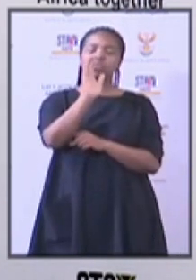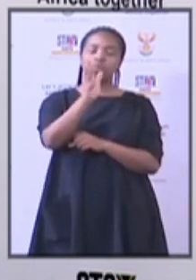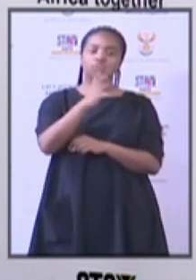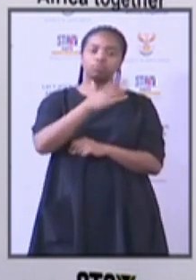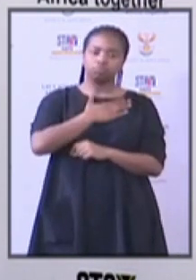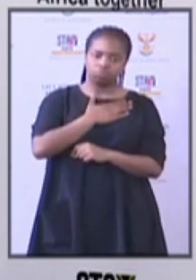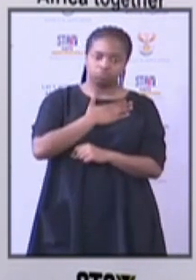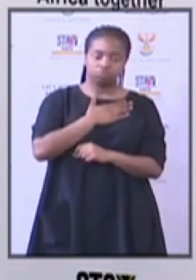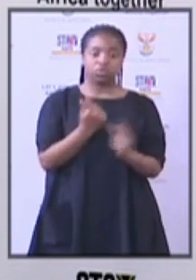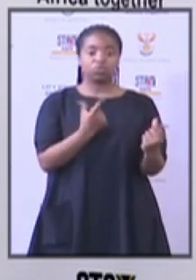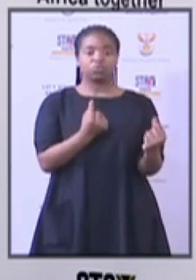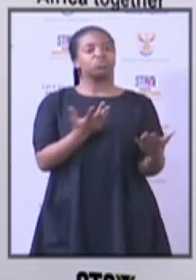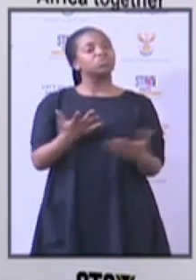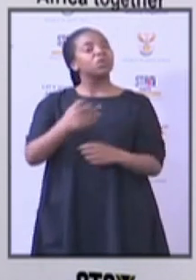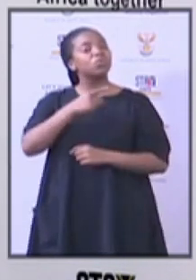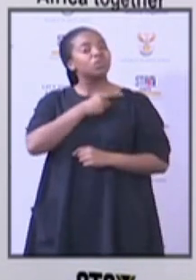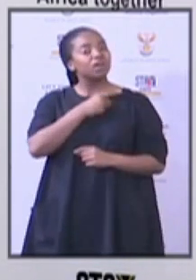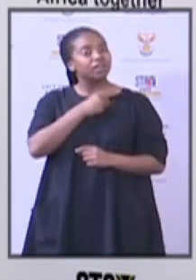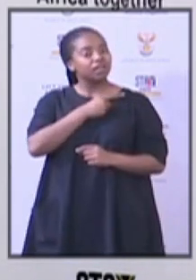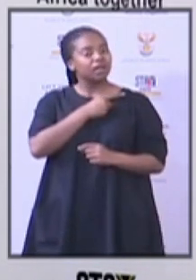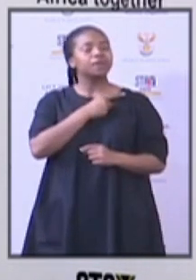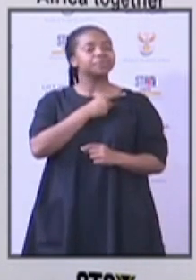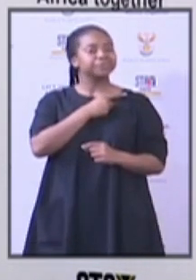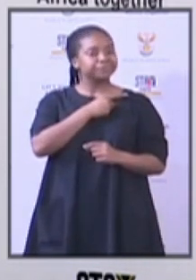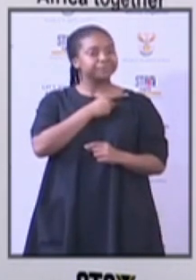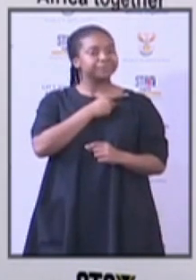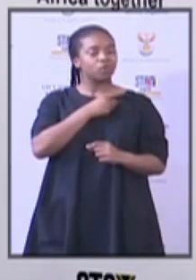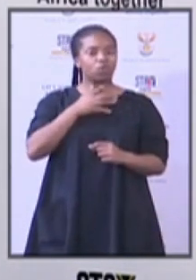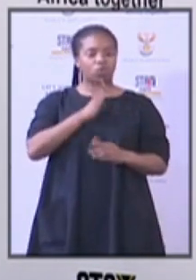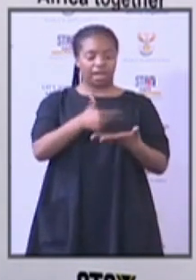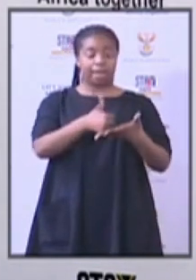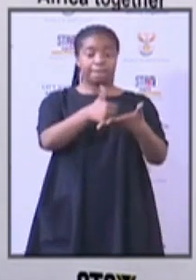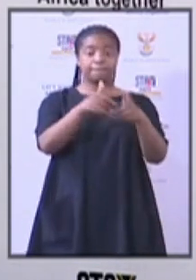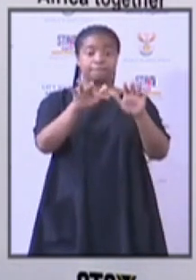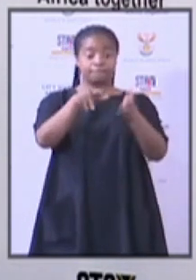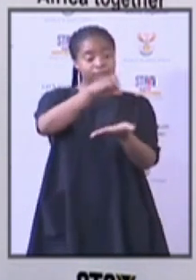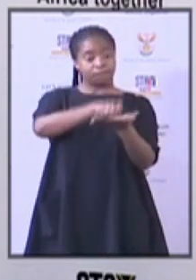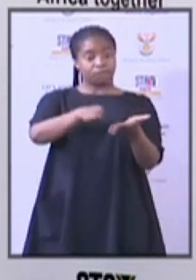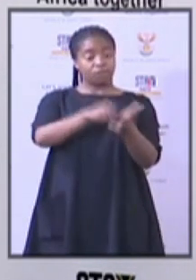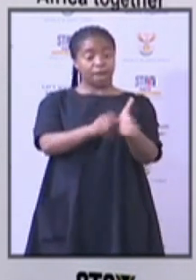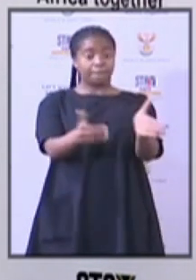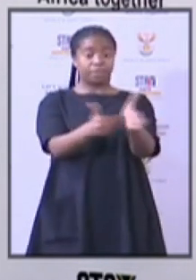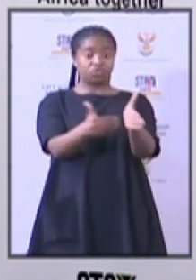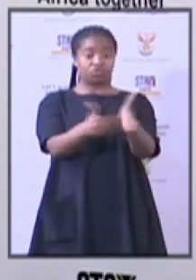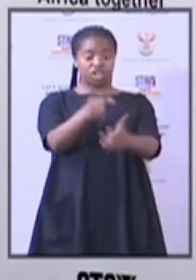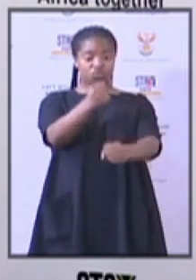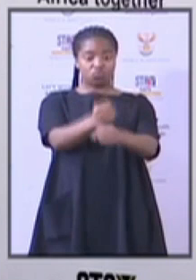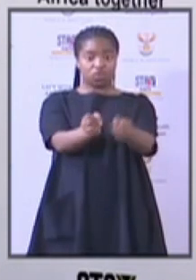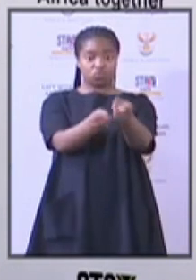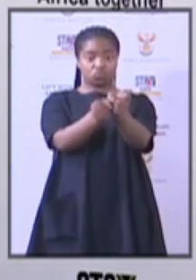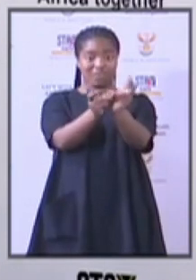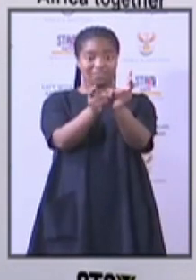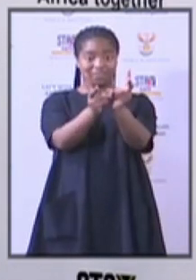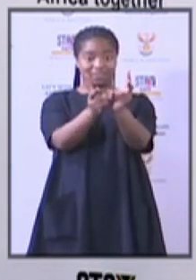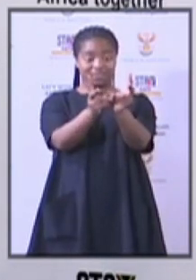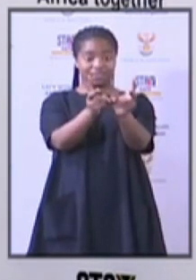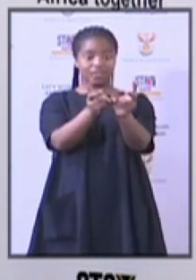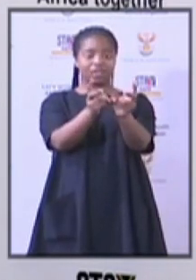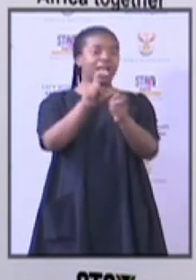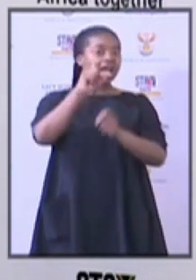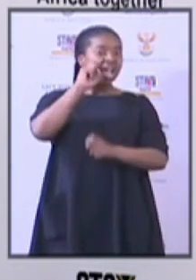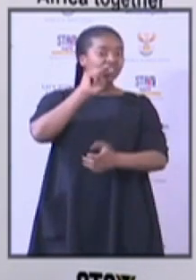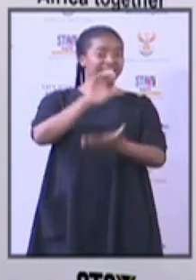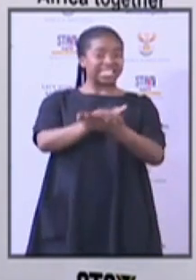that we are doing so because we also want to help matriculants. Many of them are going to write matric, they've turned